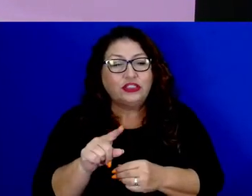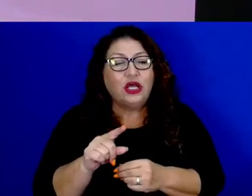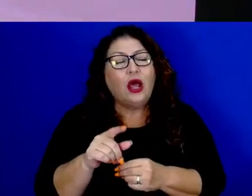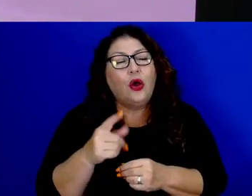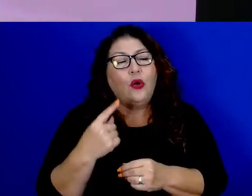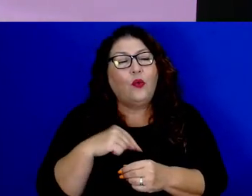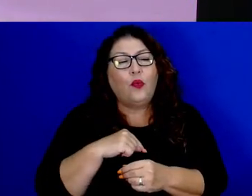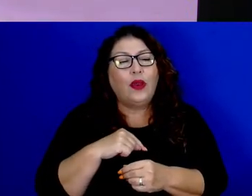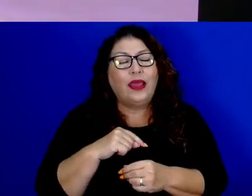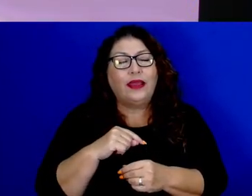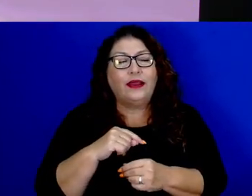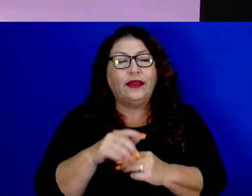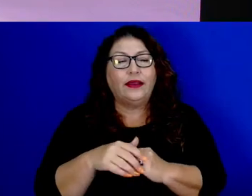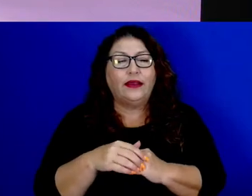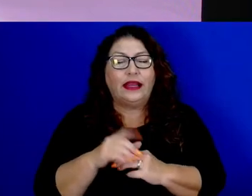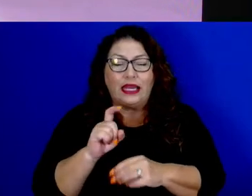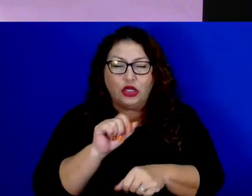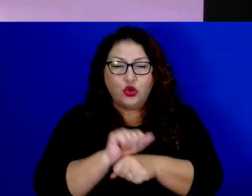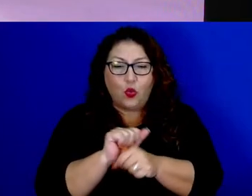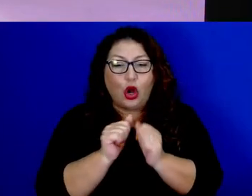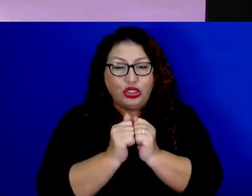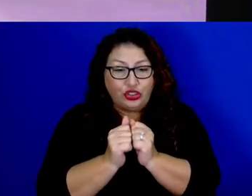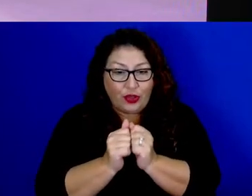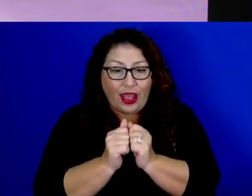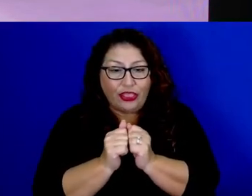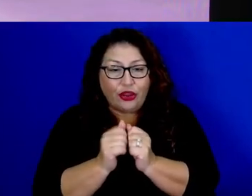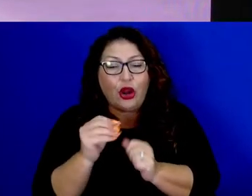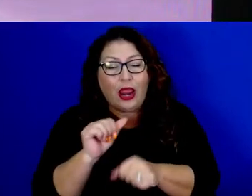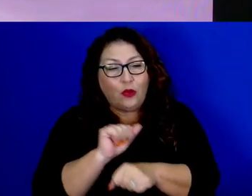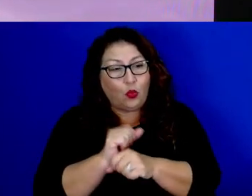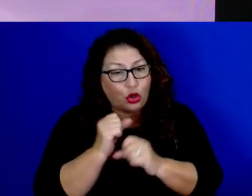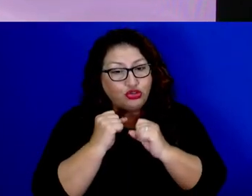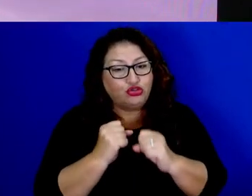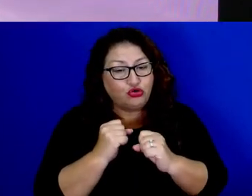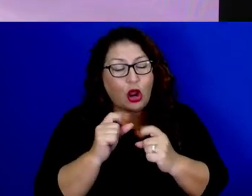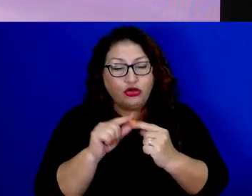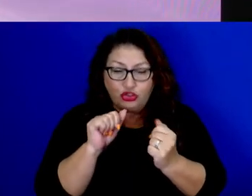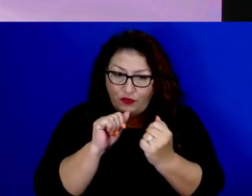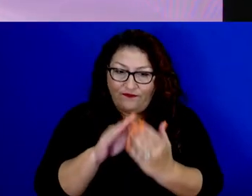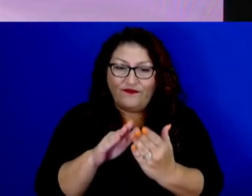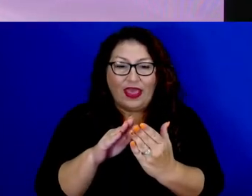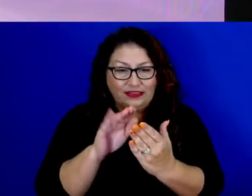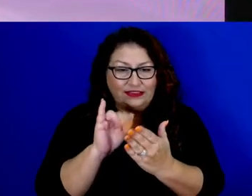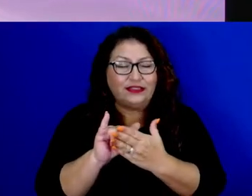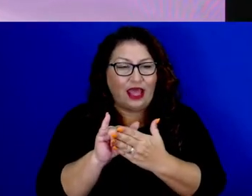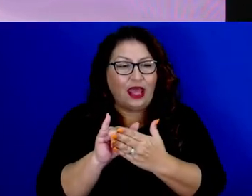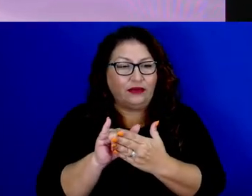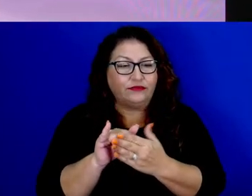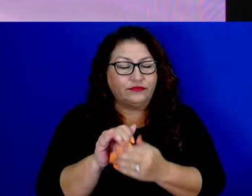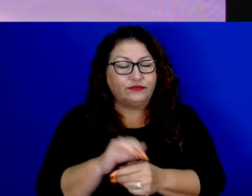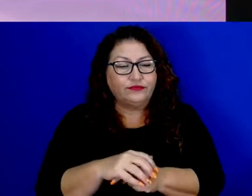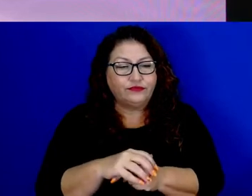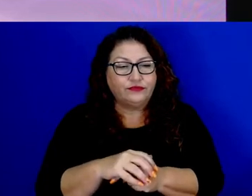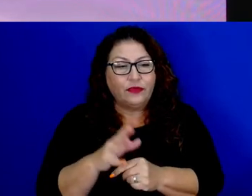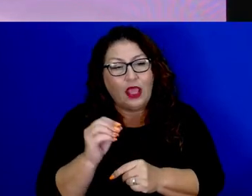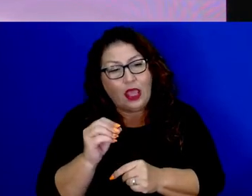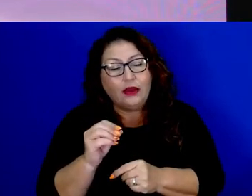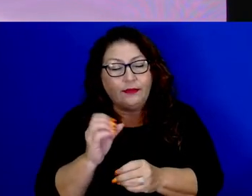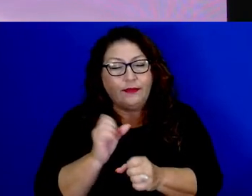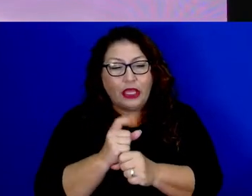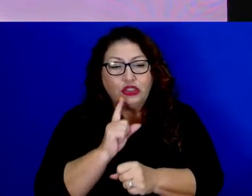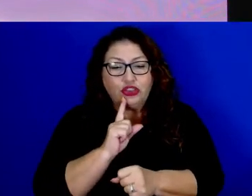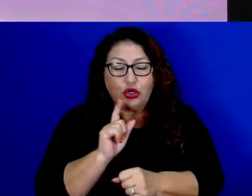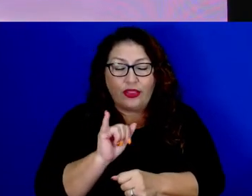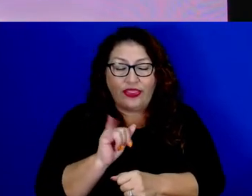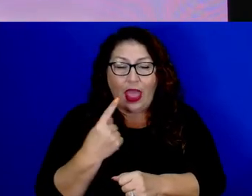work together and work strong to face this this question and to make sure we are based